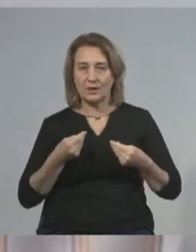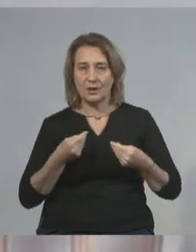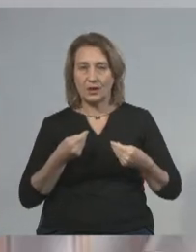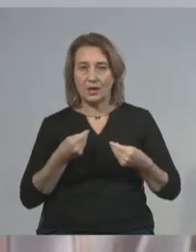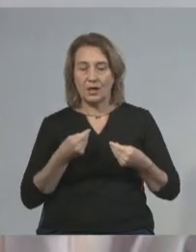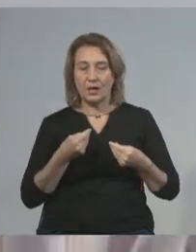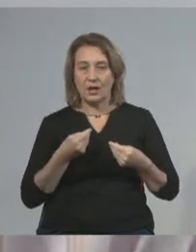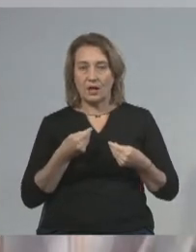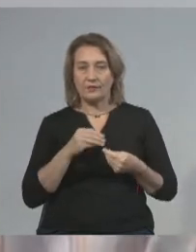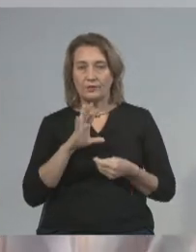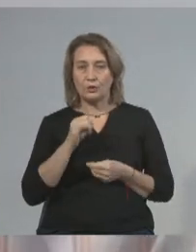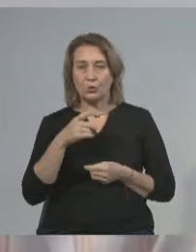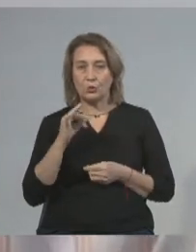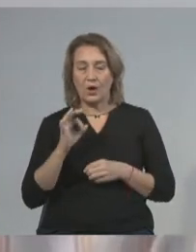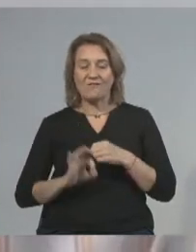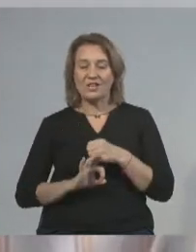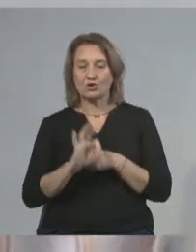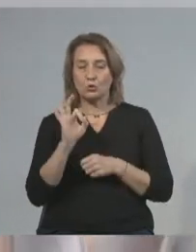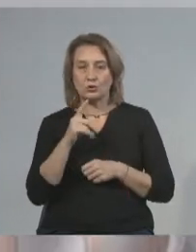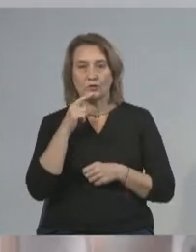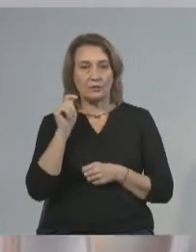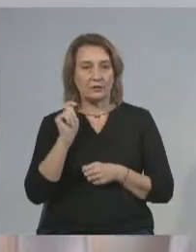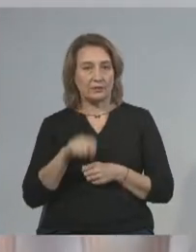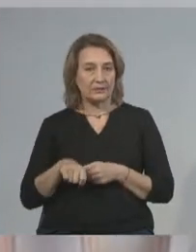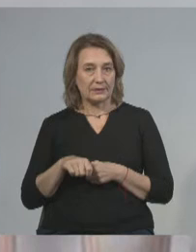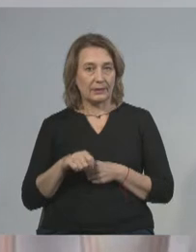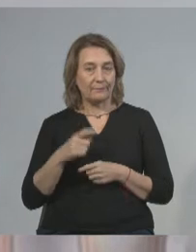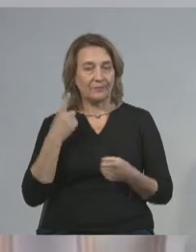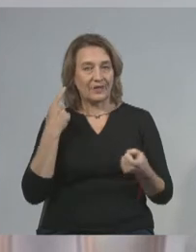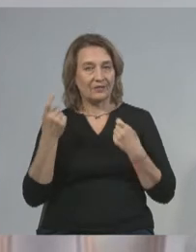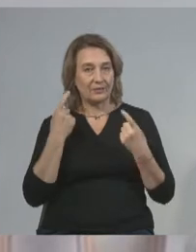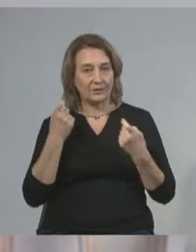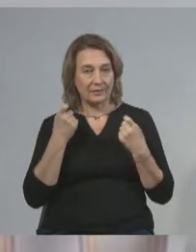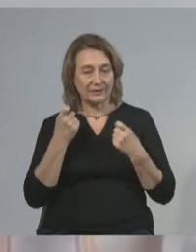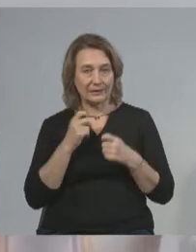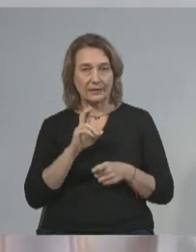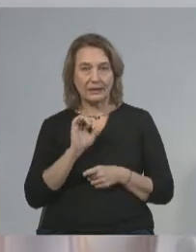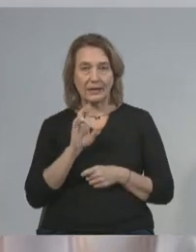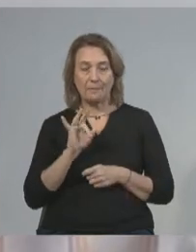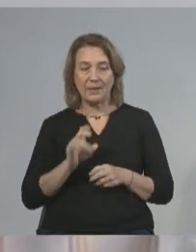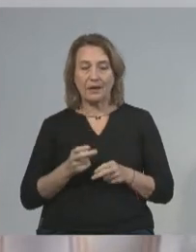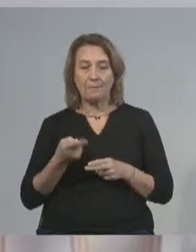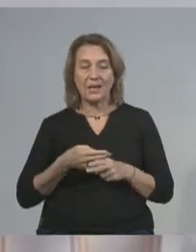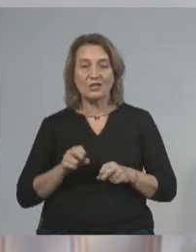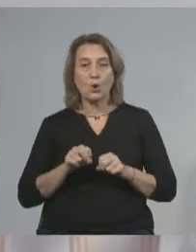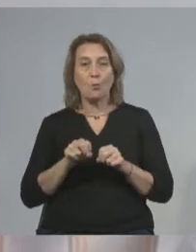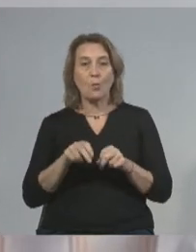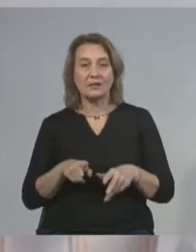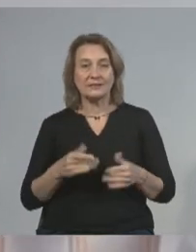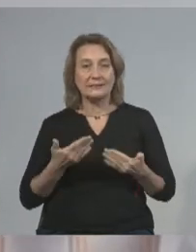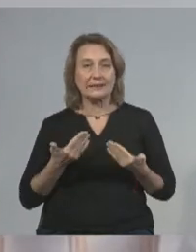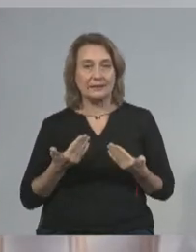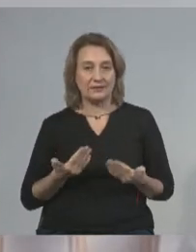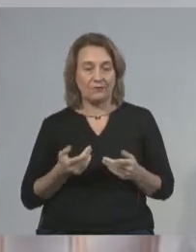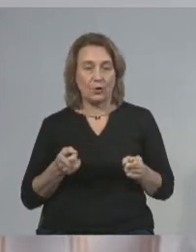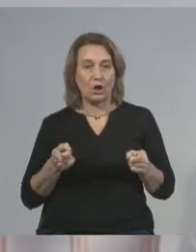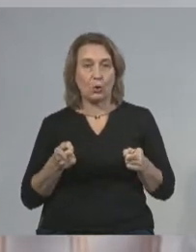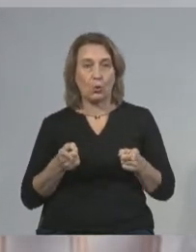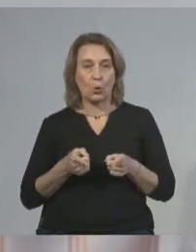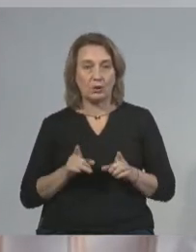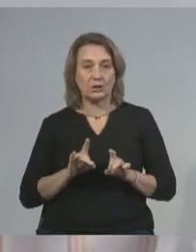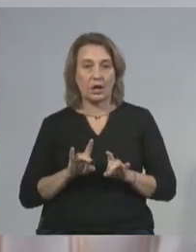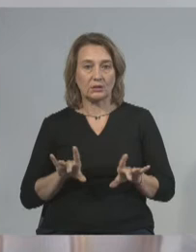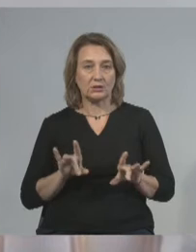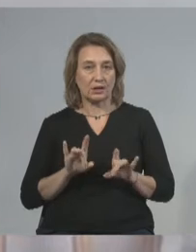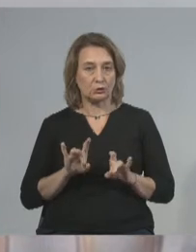over the eastern and southern ukraine in communication and cyber security and today i